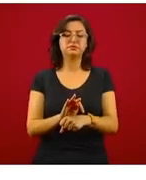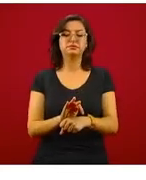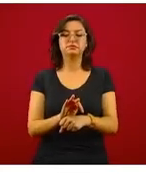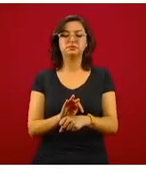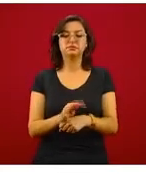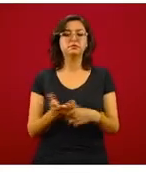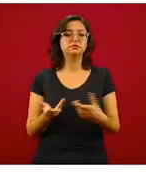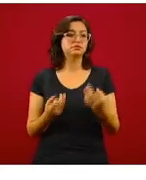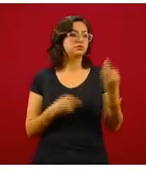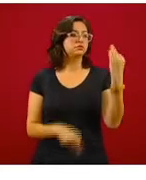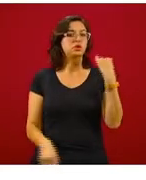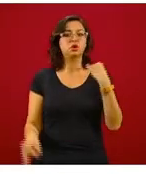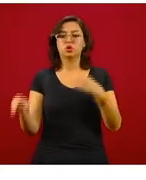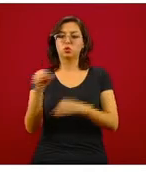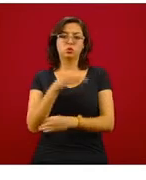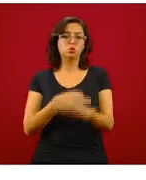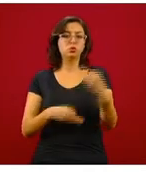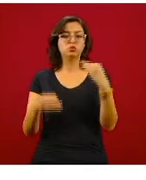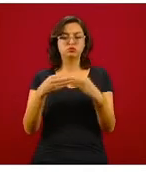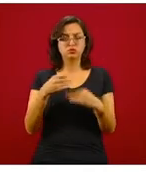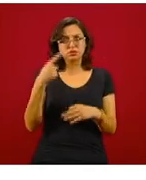first.